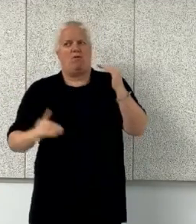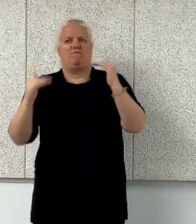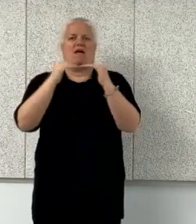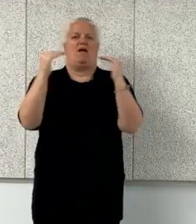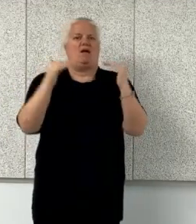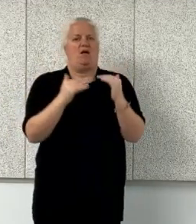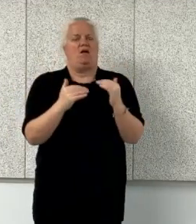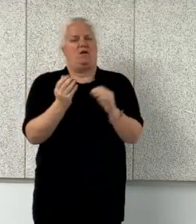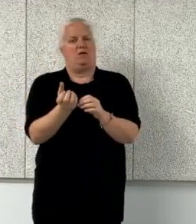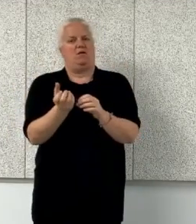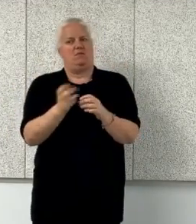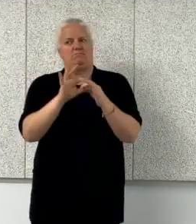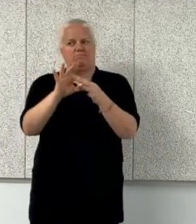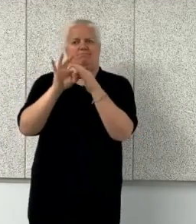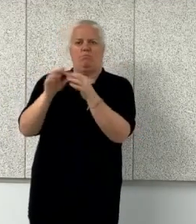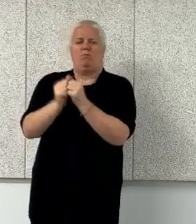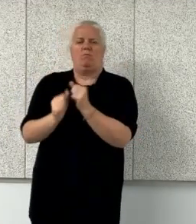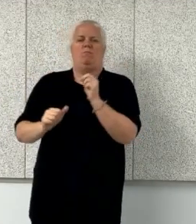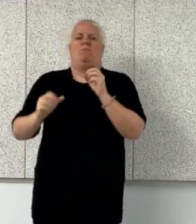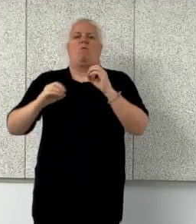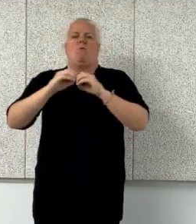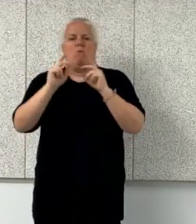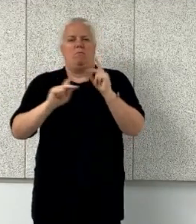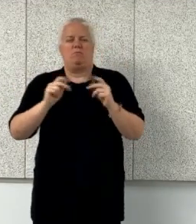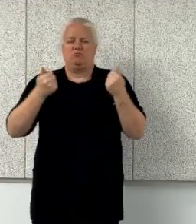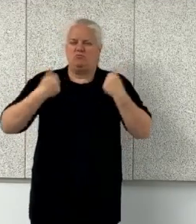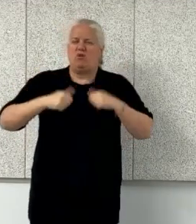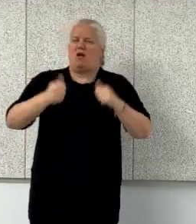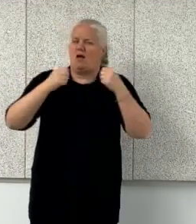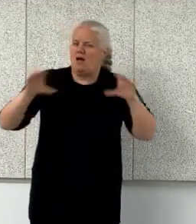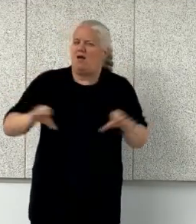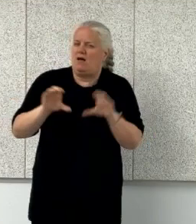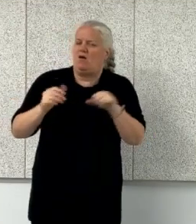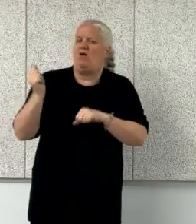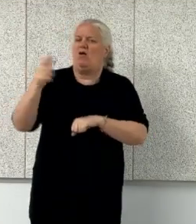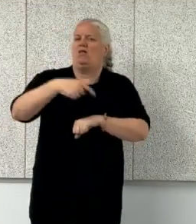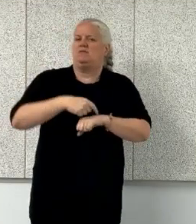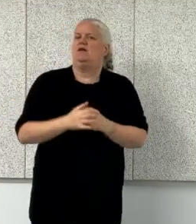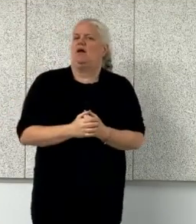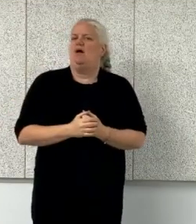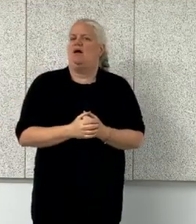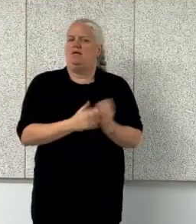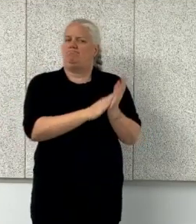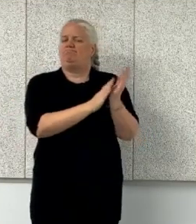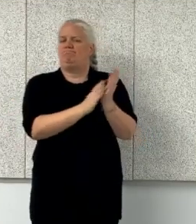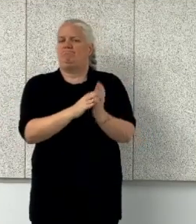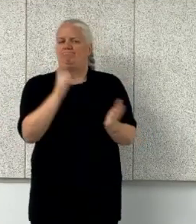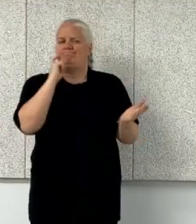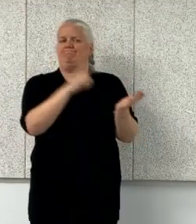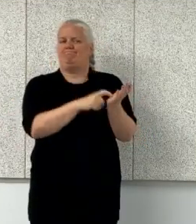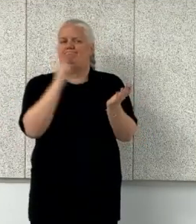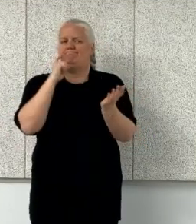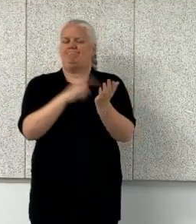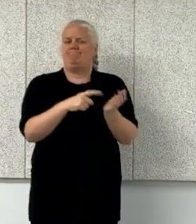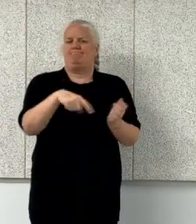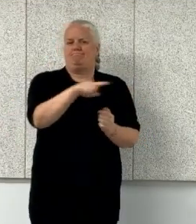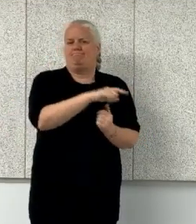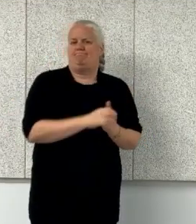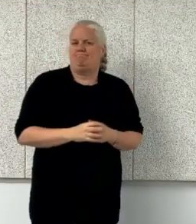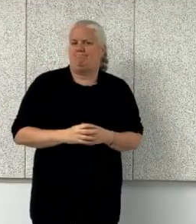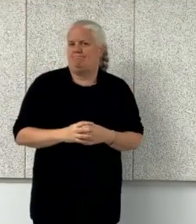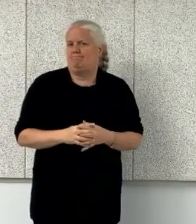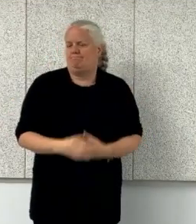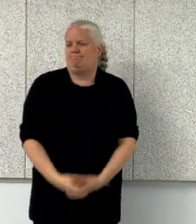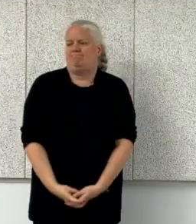make more sense to more people, you know? Or make more sense to that, you know, mile wide, mile deep folks. But